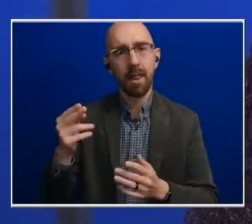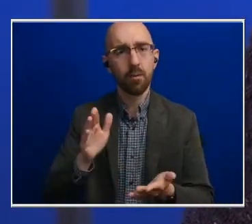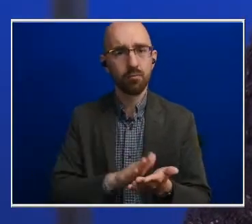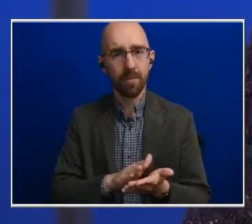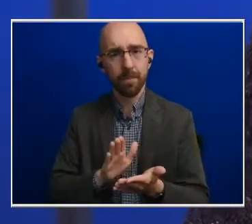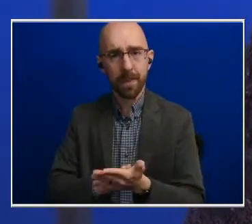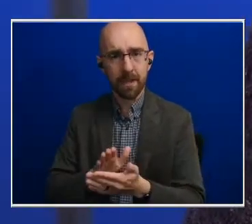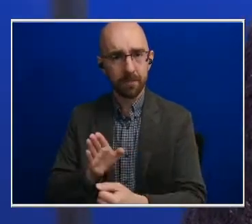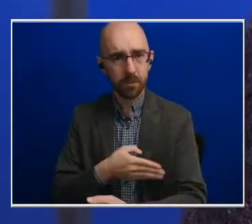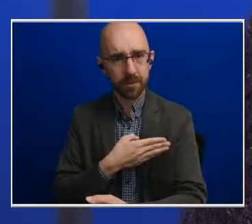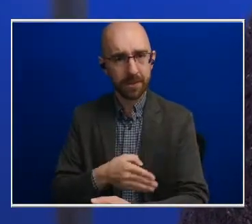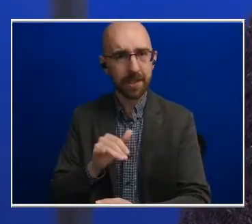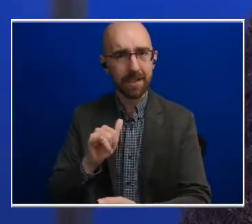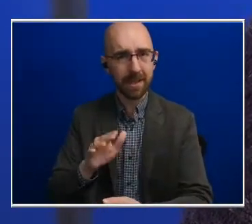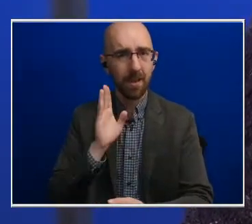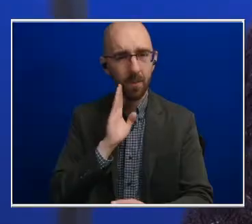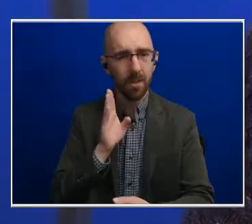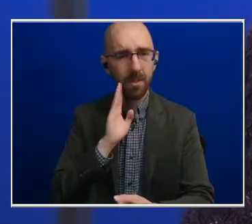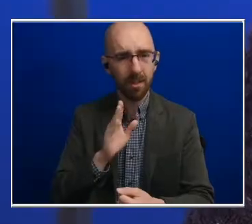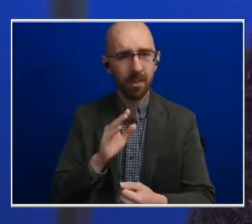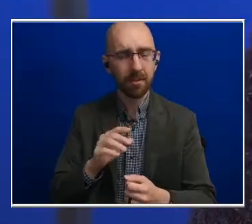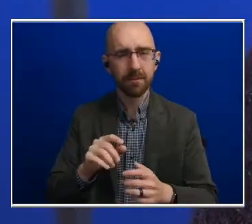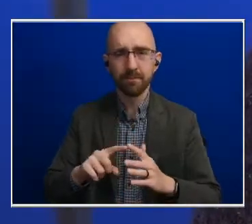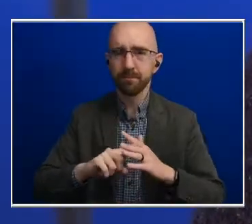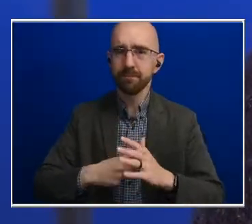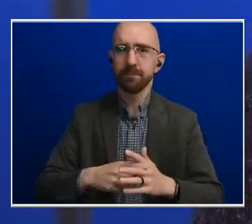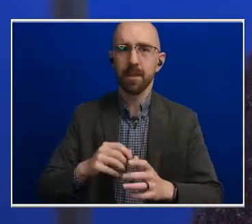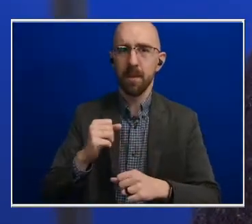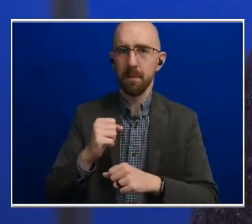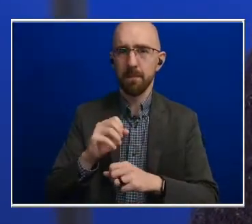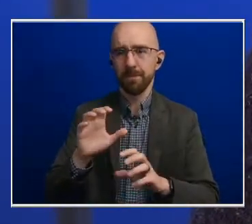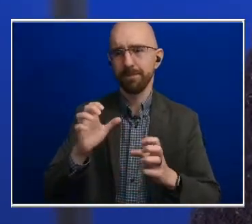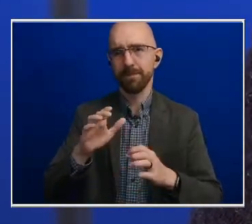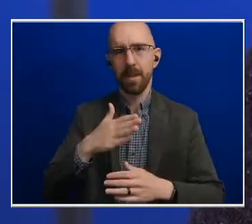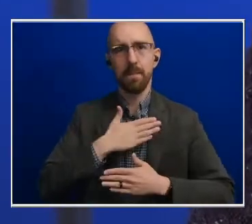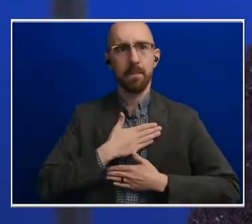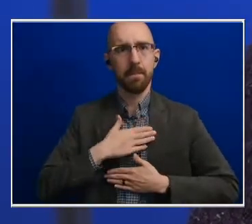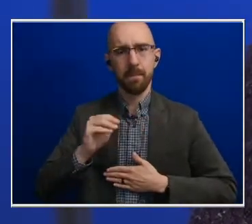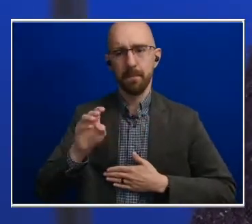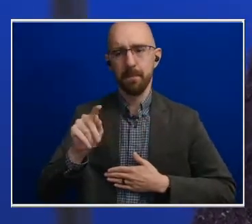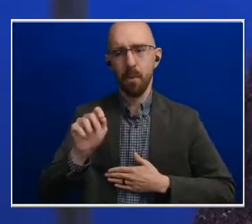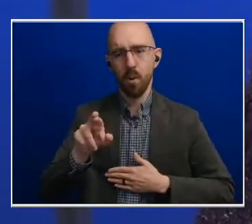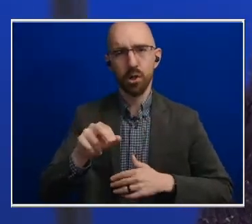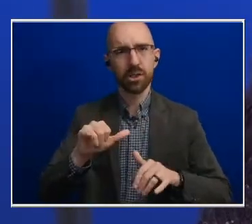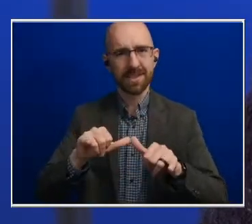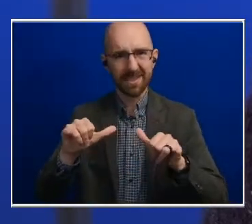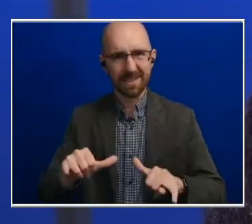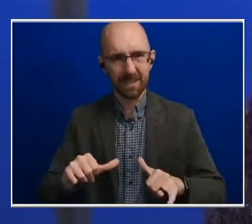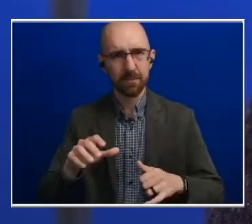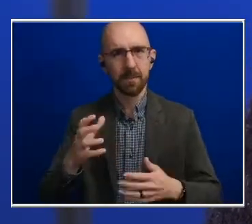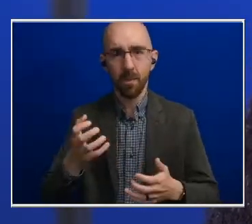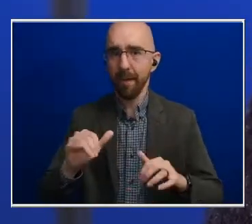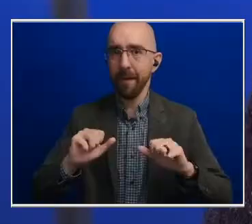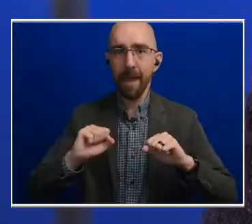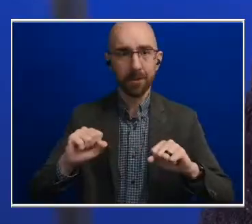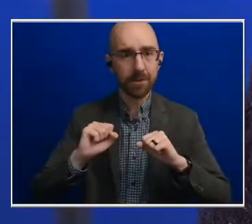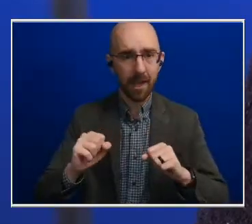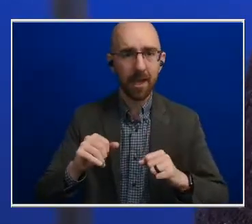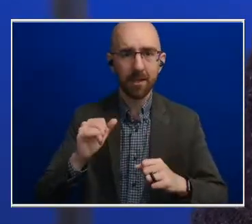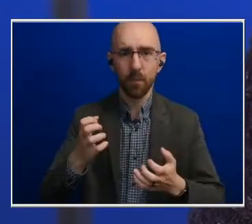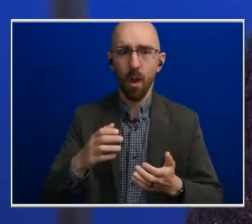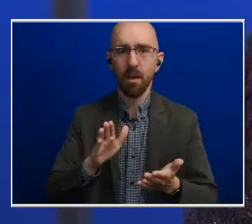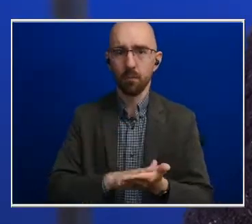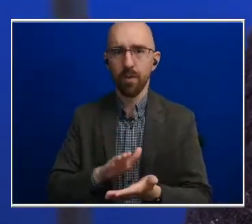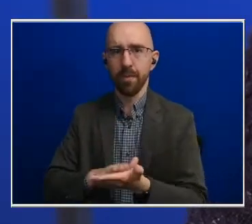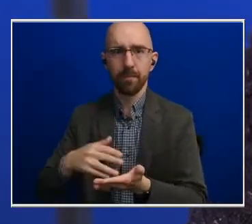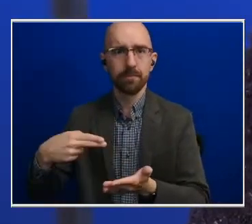going to activate your motor system more. So if you want something to get you going for exercise, maybe that's what you should go for. If